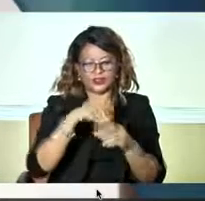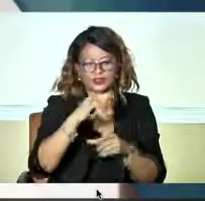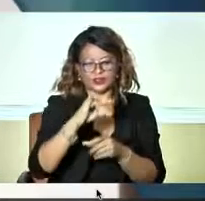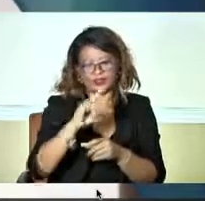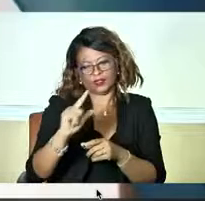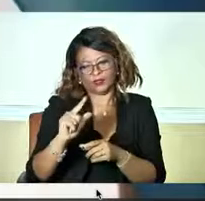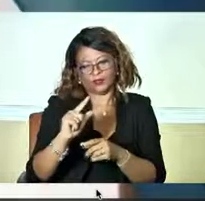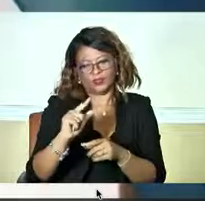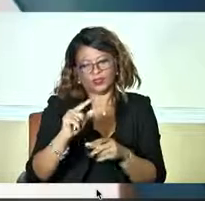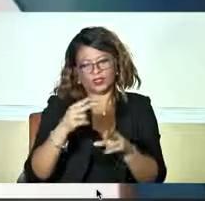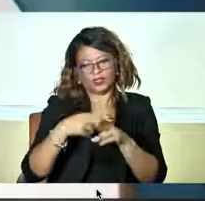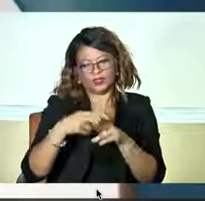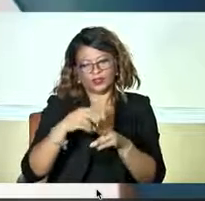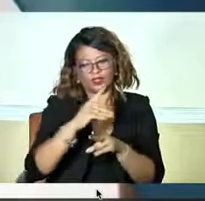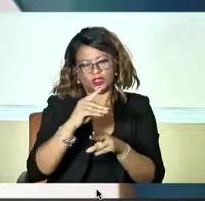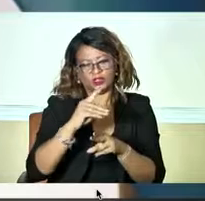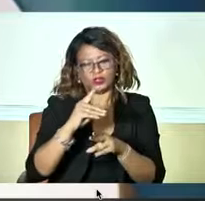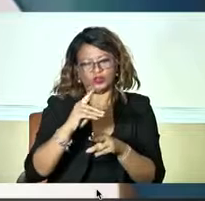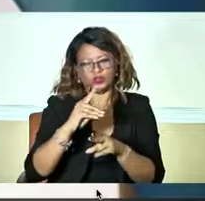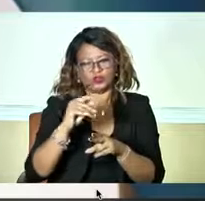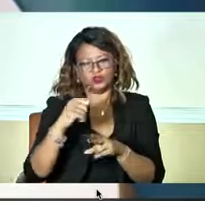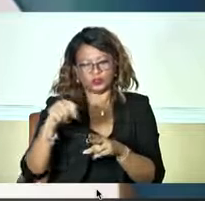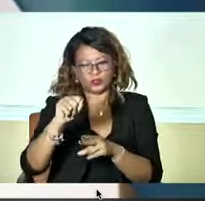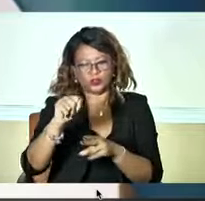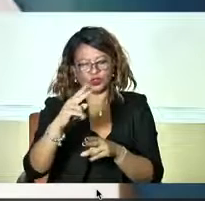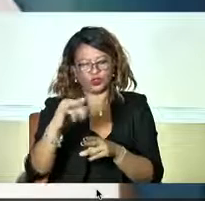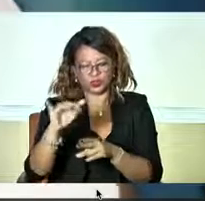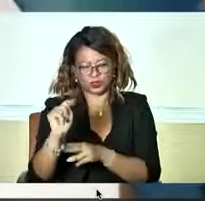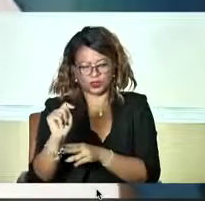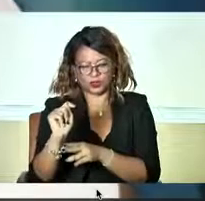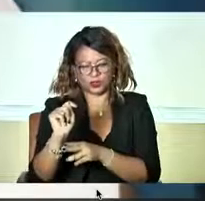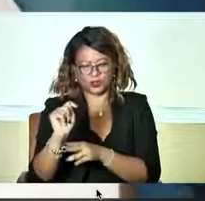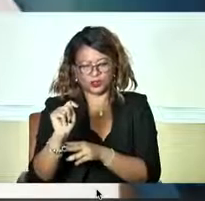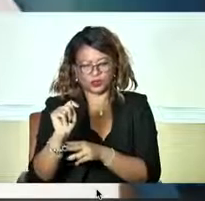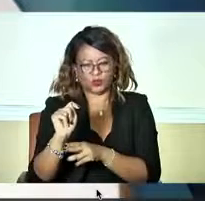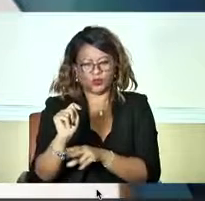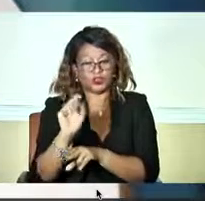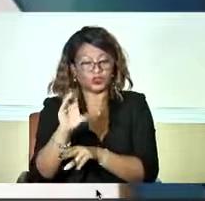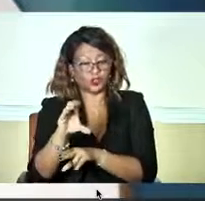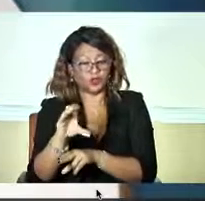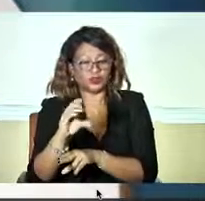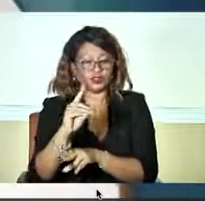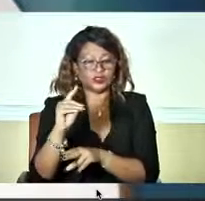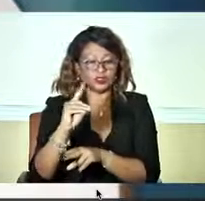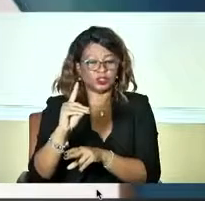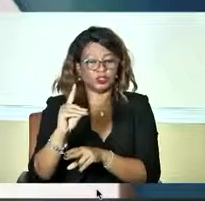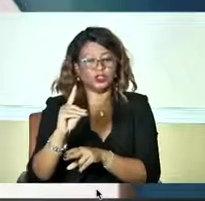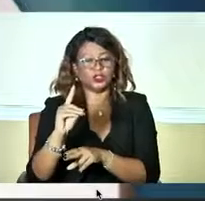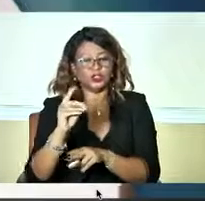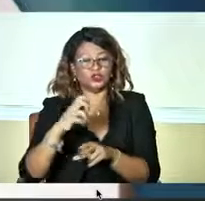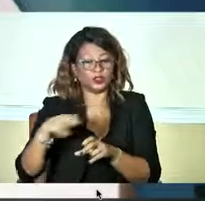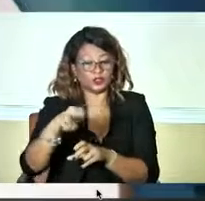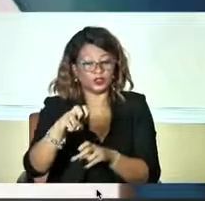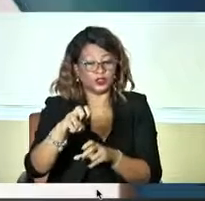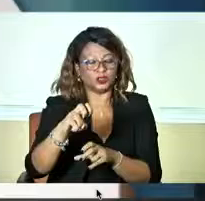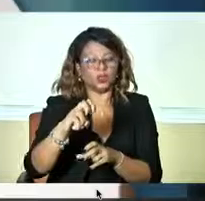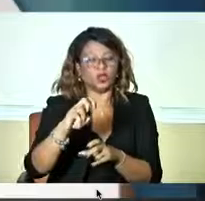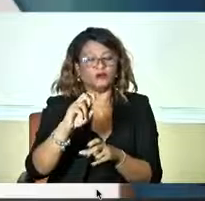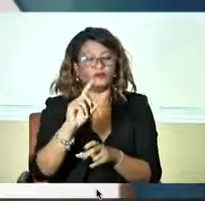DTAD called the Digital Transformation Unit, which is charged with digital transformation